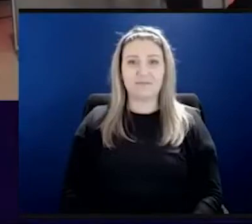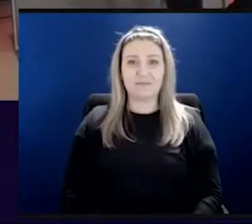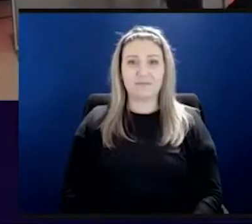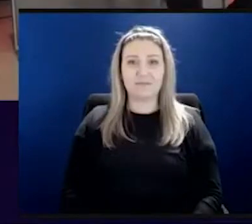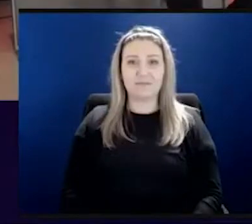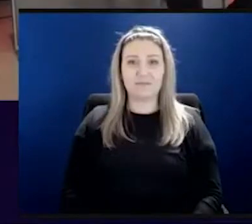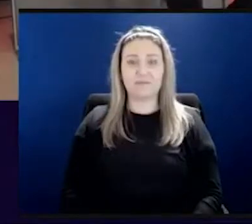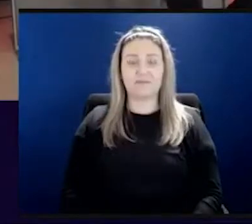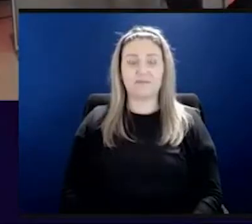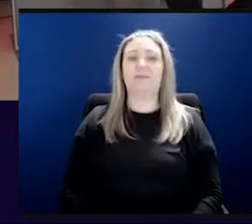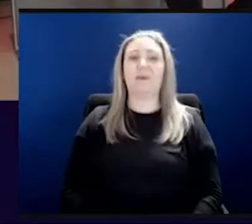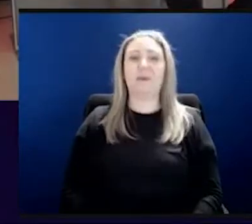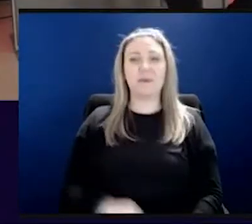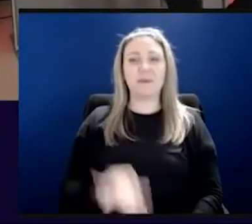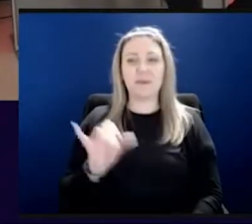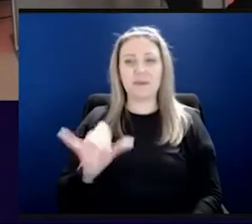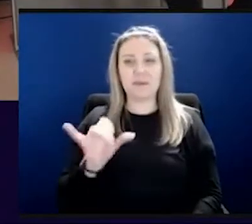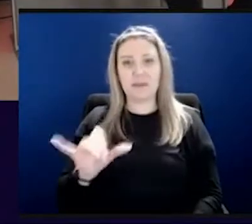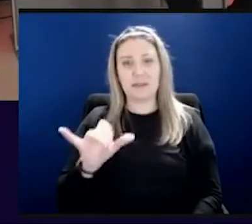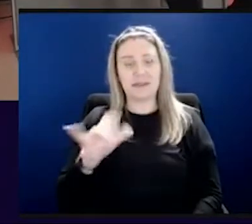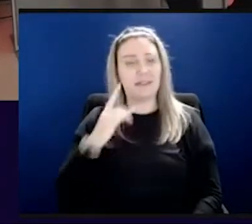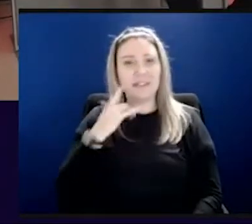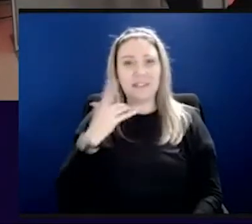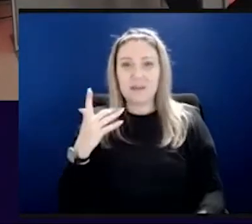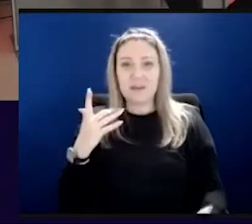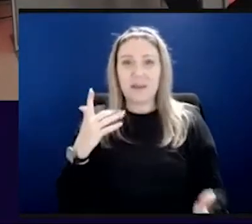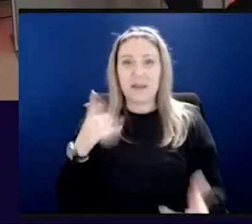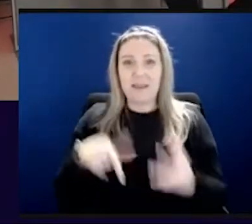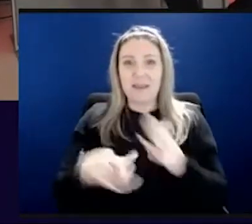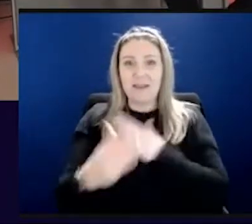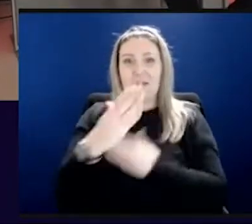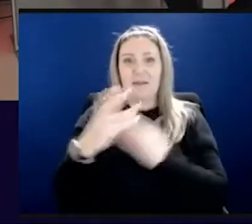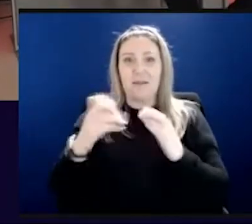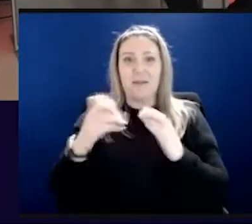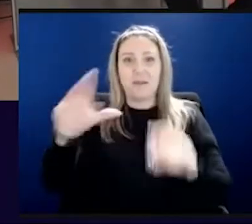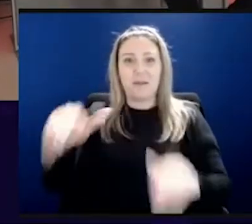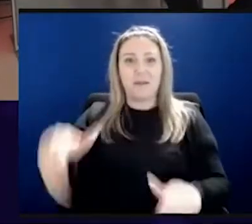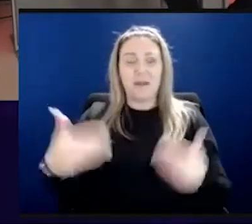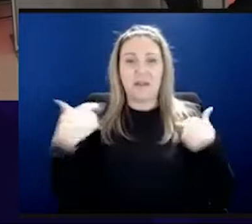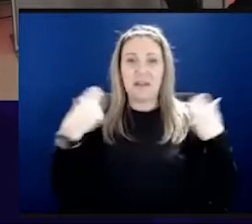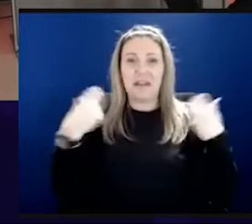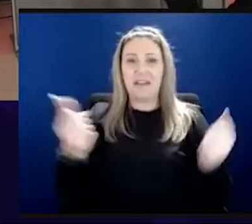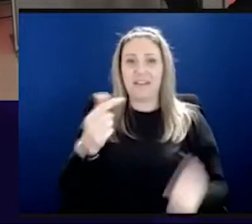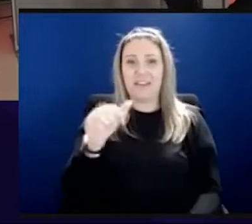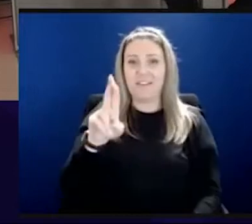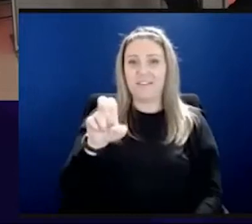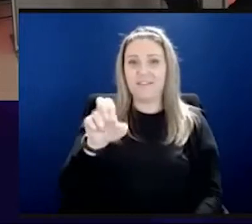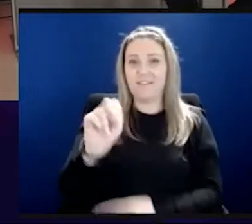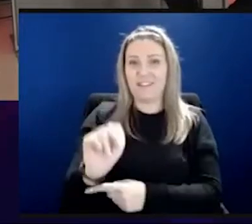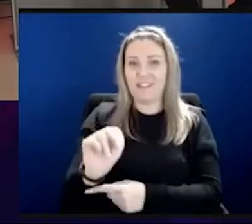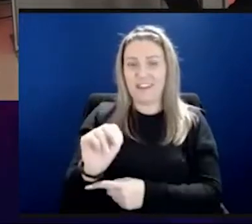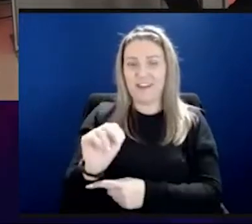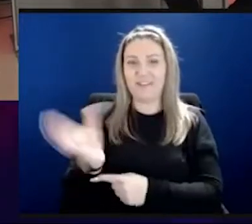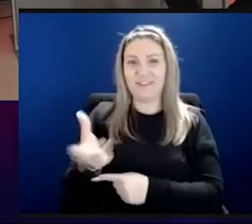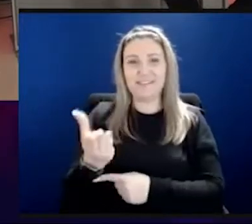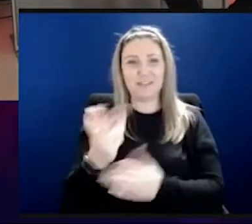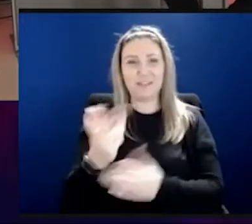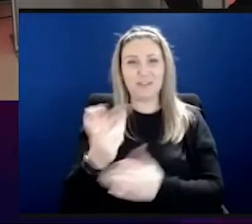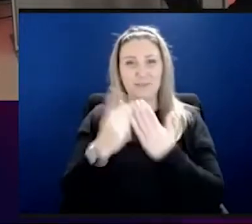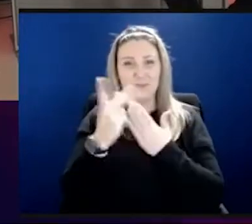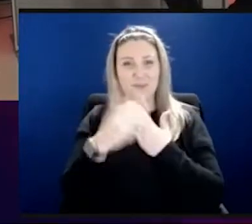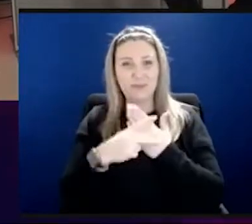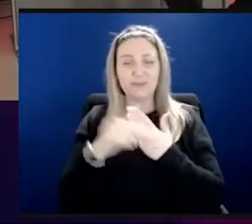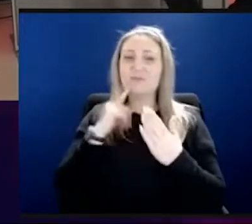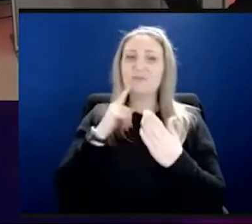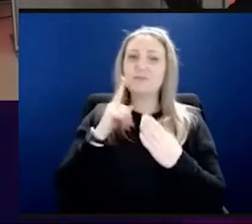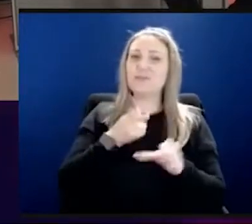The suspense. This morning, we want to welcome a much healthier Garen Armstrong to our show. He joins us virtually. It is so good